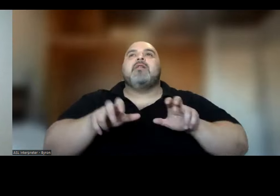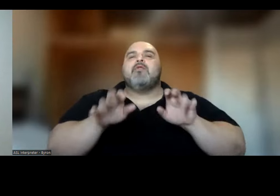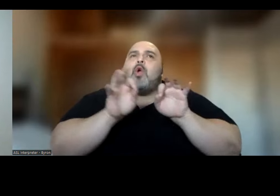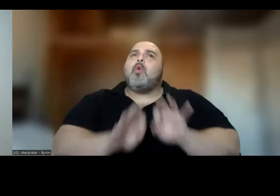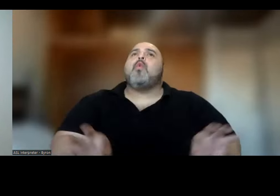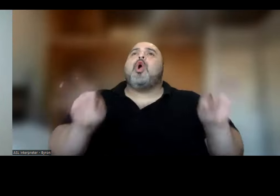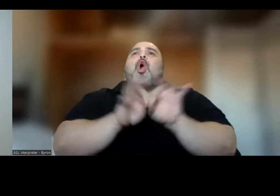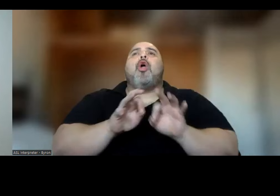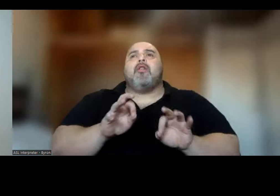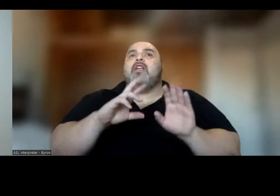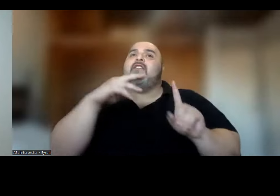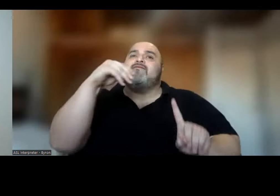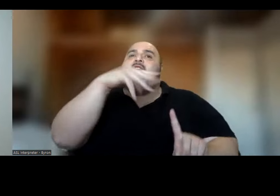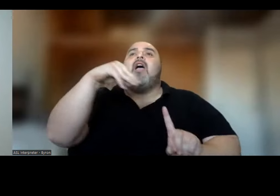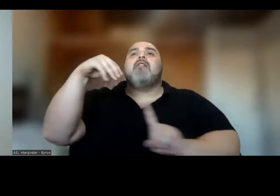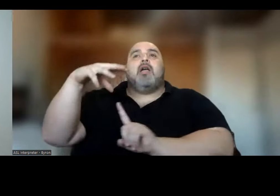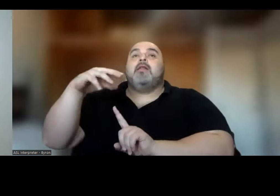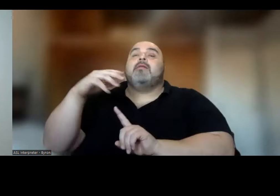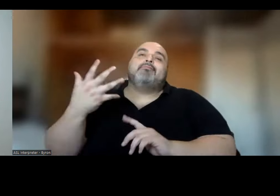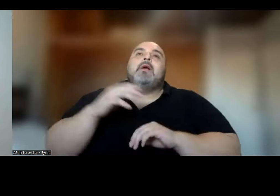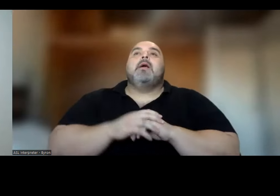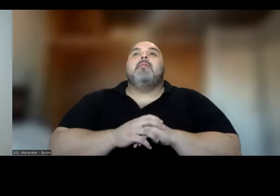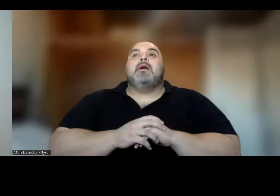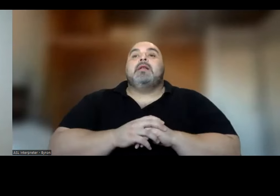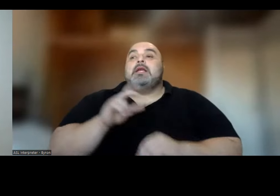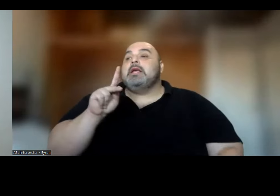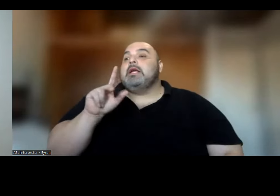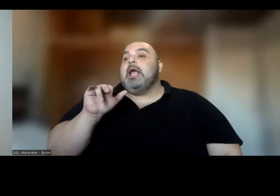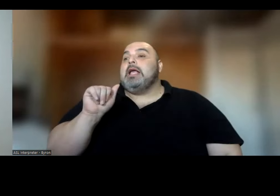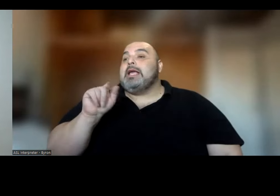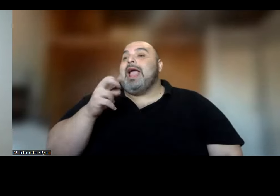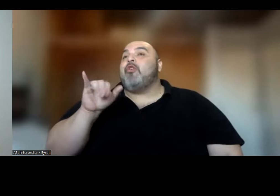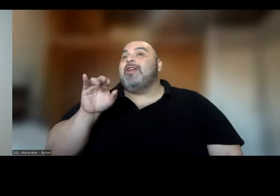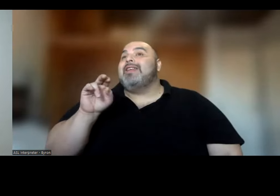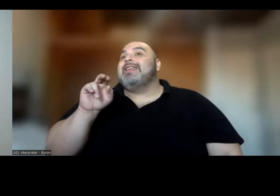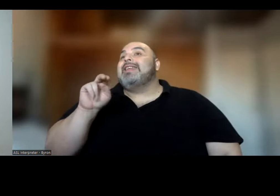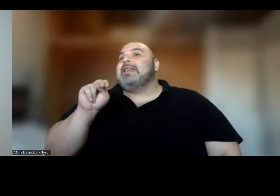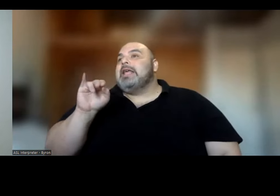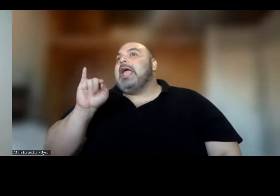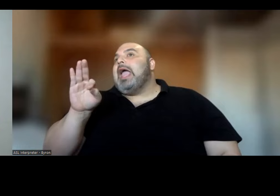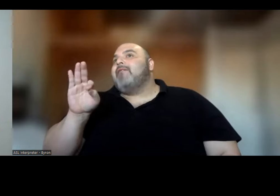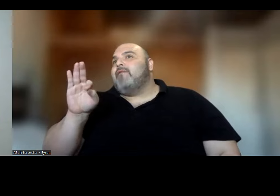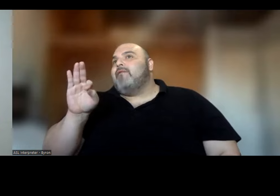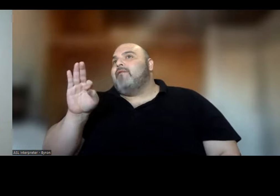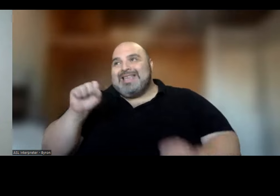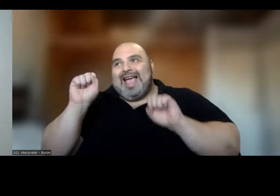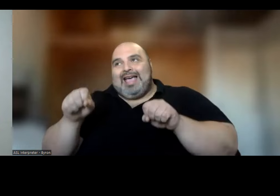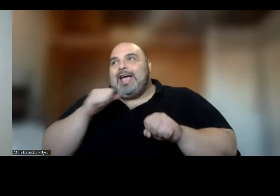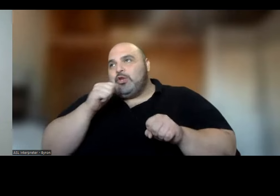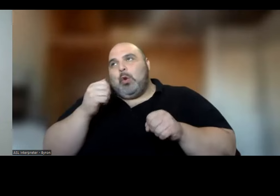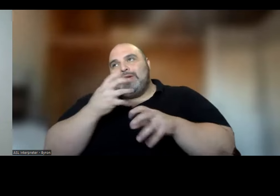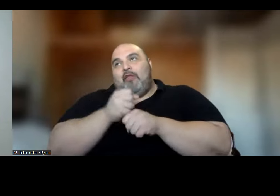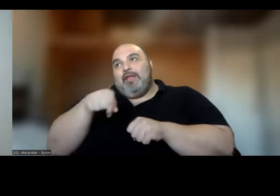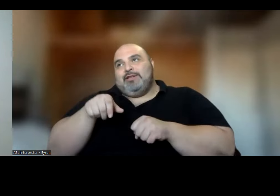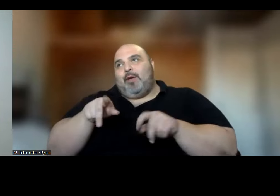of highlighting, but I do, Catherine, if it's in the cards, because I don't really get this opportunity often,